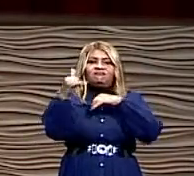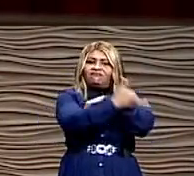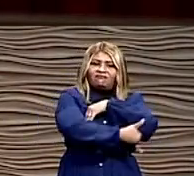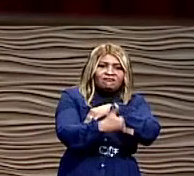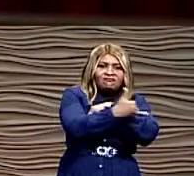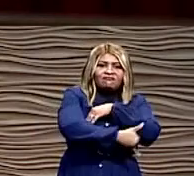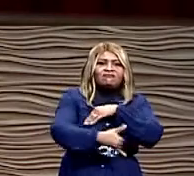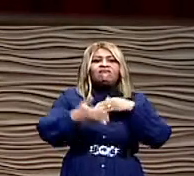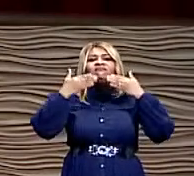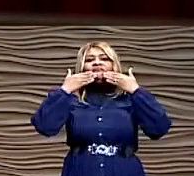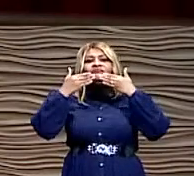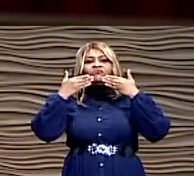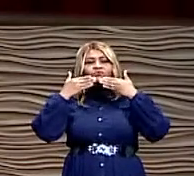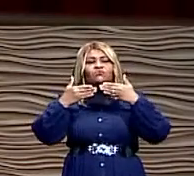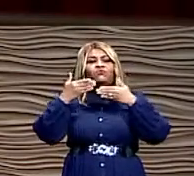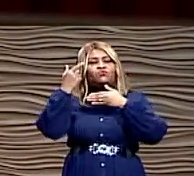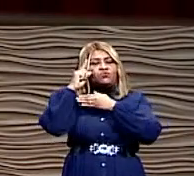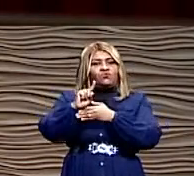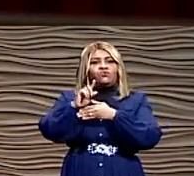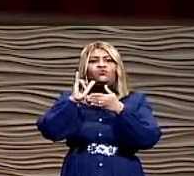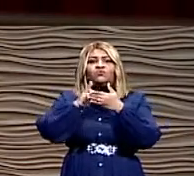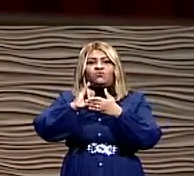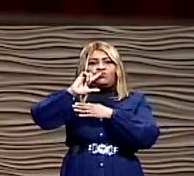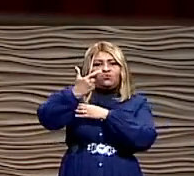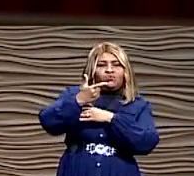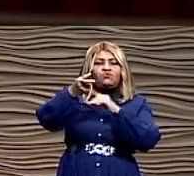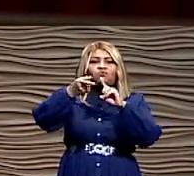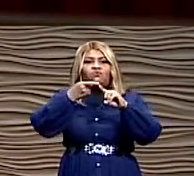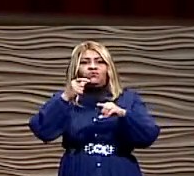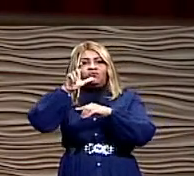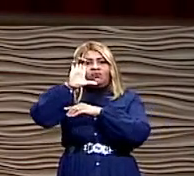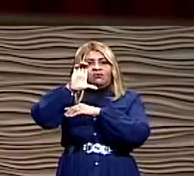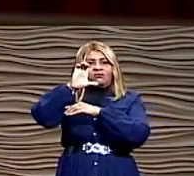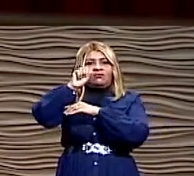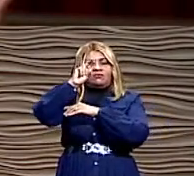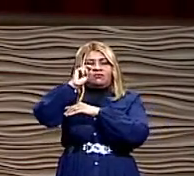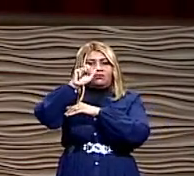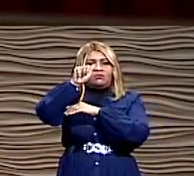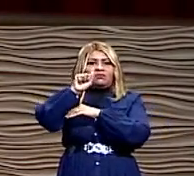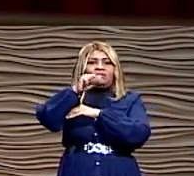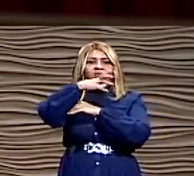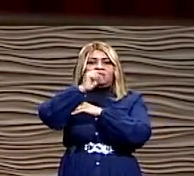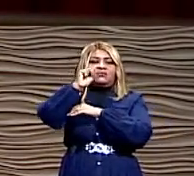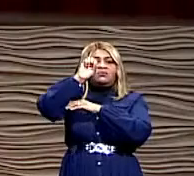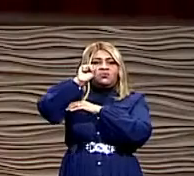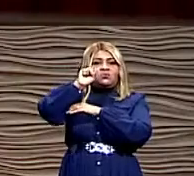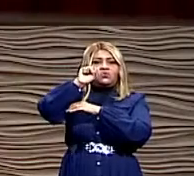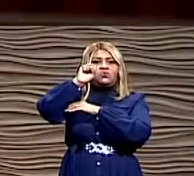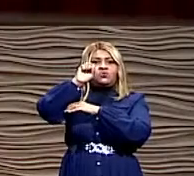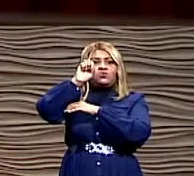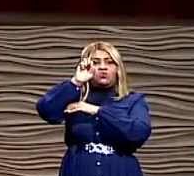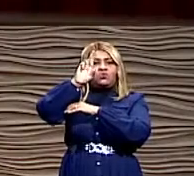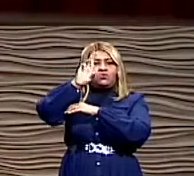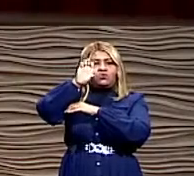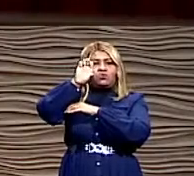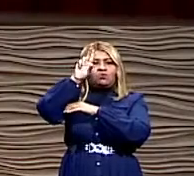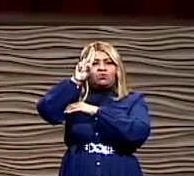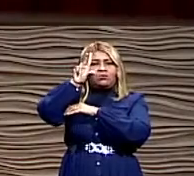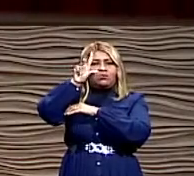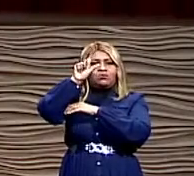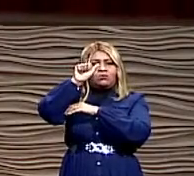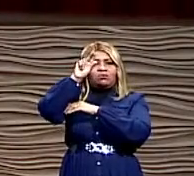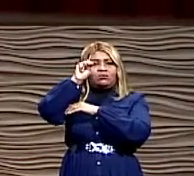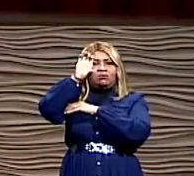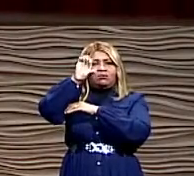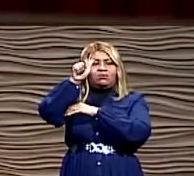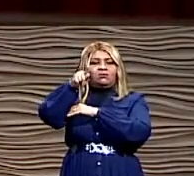want to say thank you to those who are streaming with us from Canada and Sri Lanka, all over the world. They're watching with us this morning because